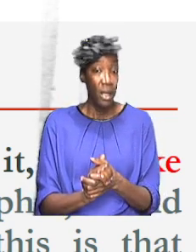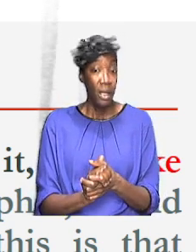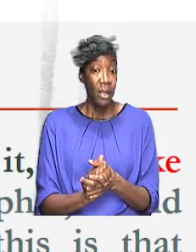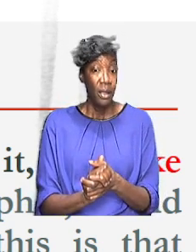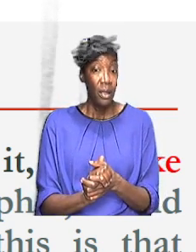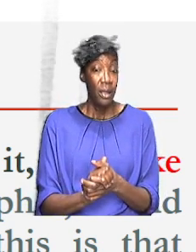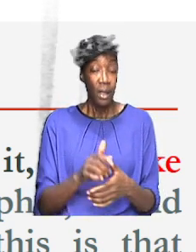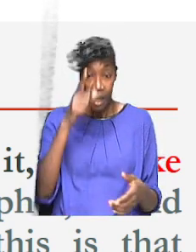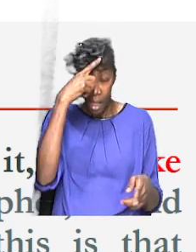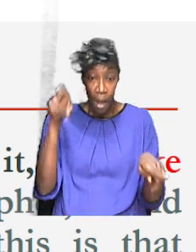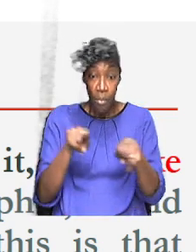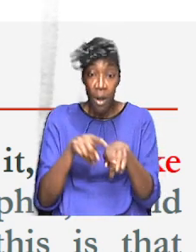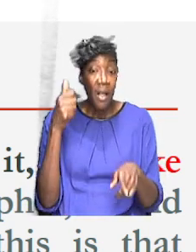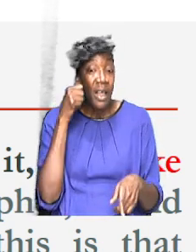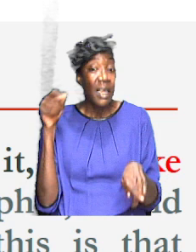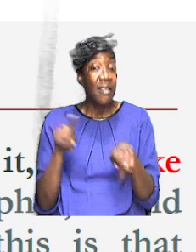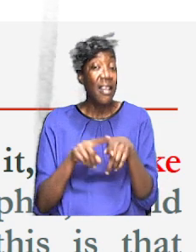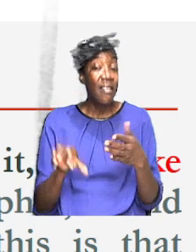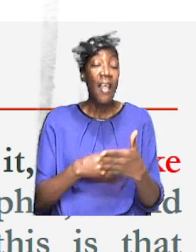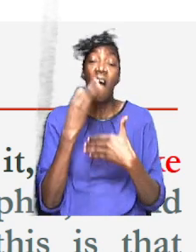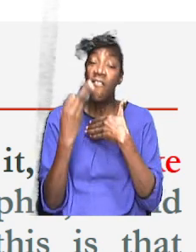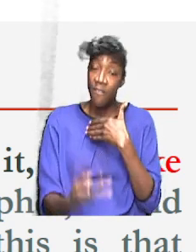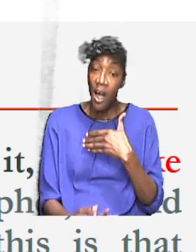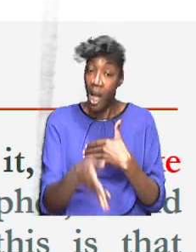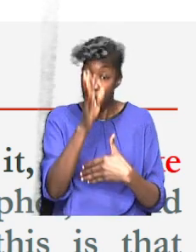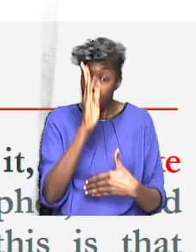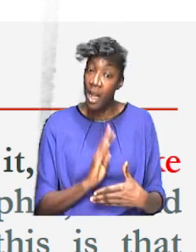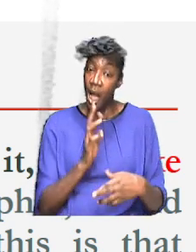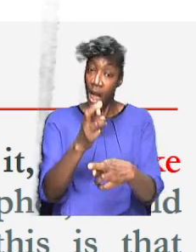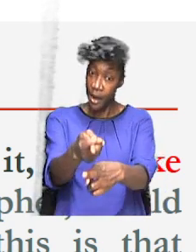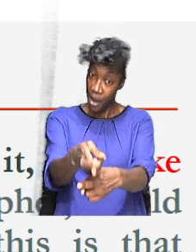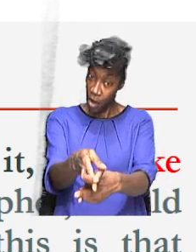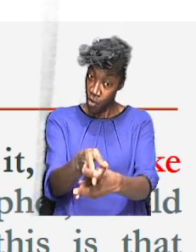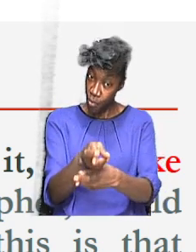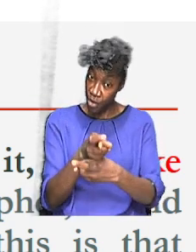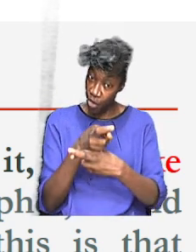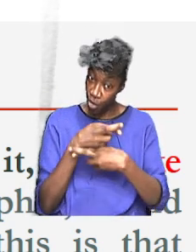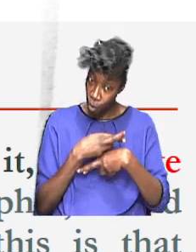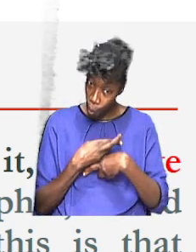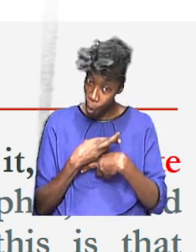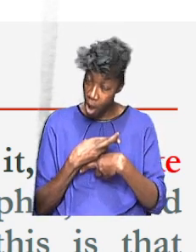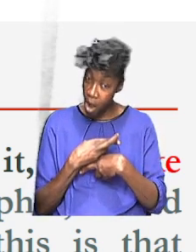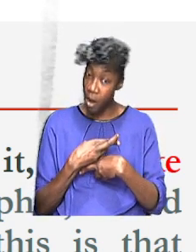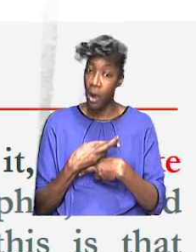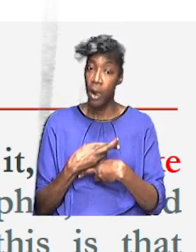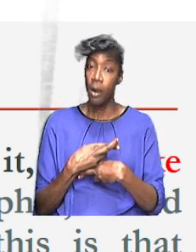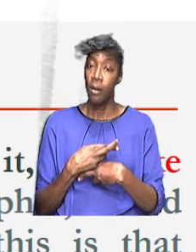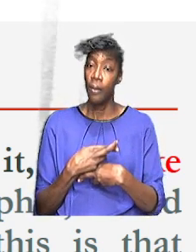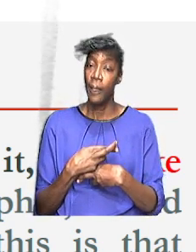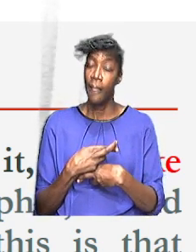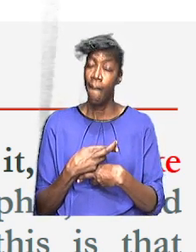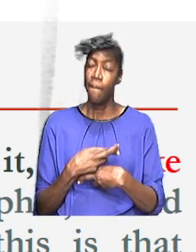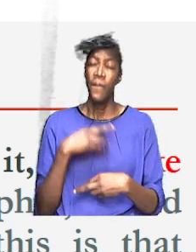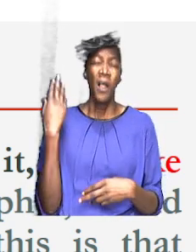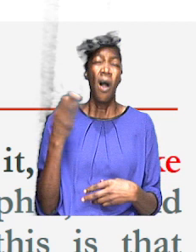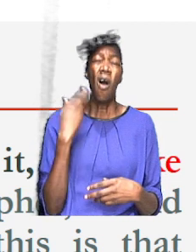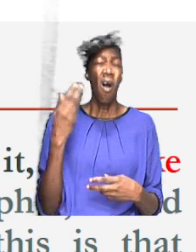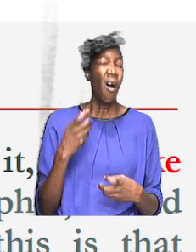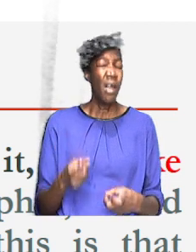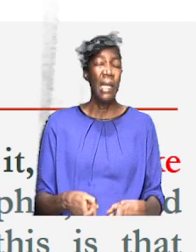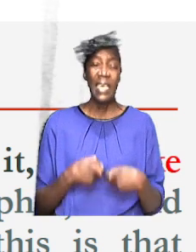that we believe that God is a restorer. Because the truth be told, all have